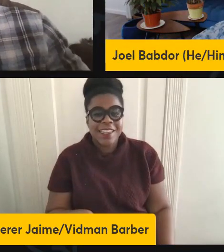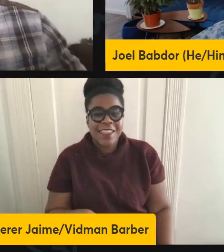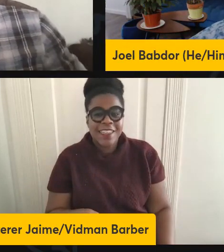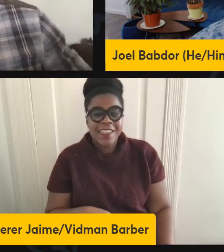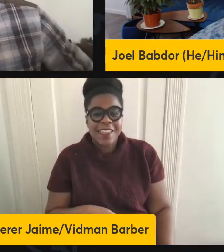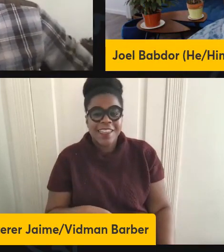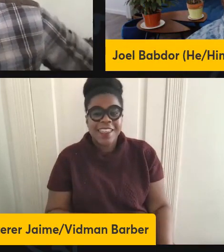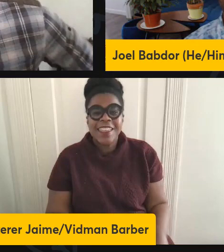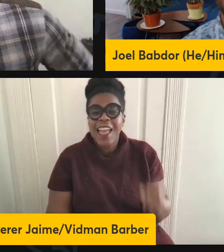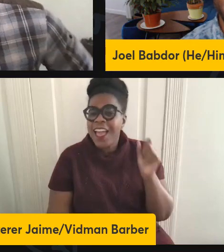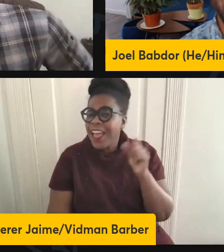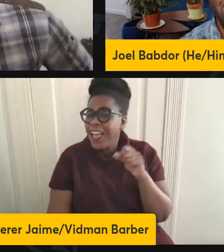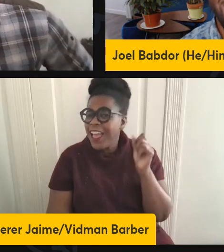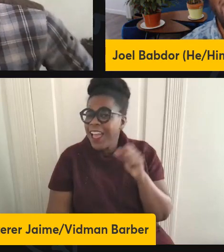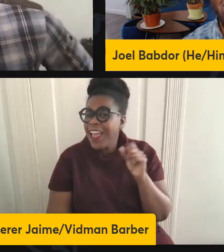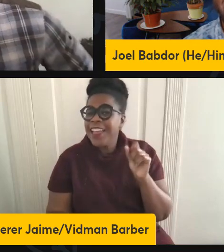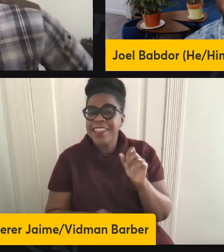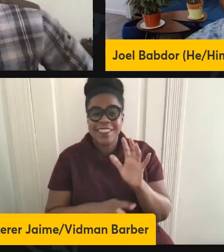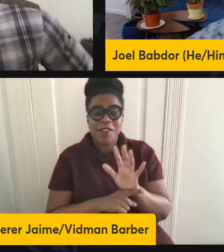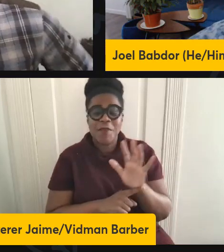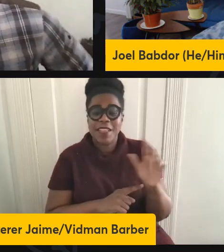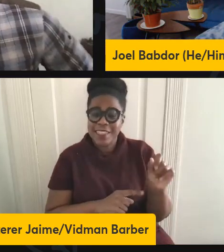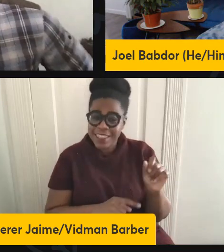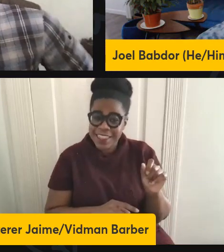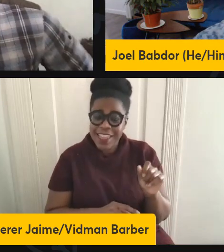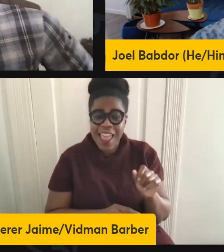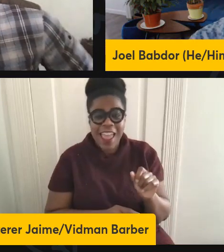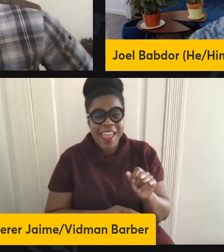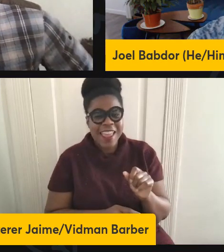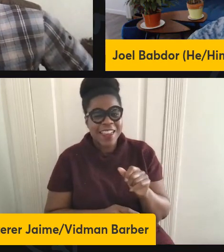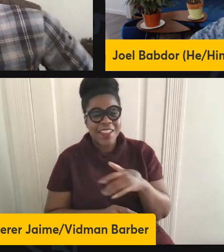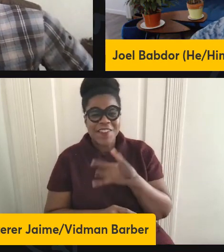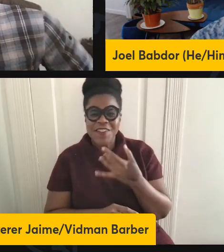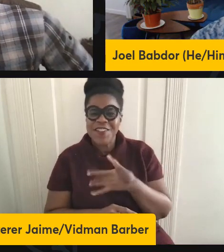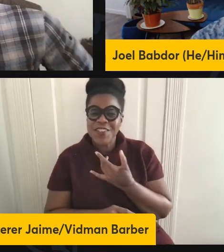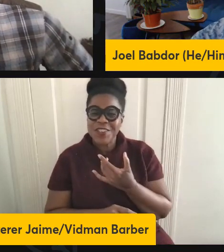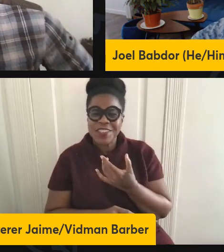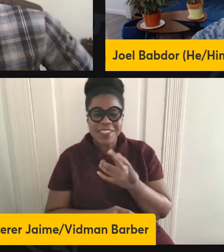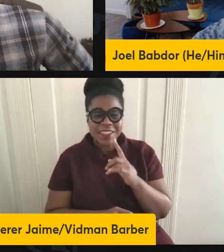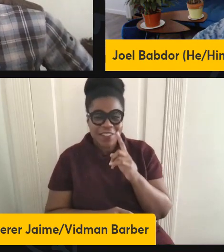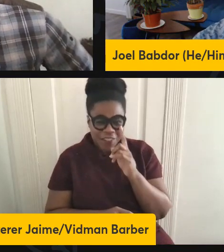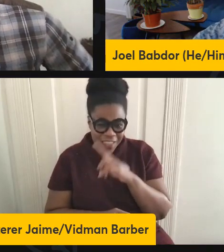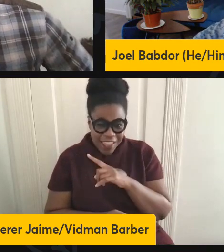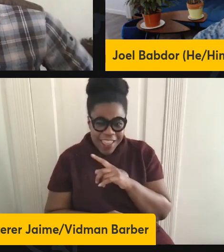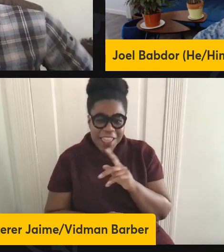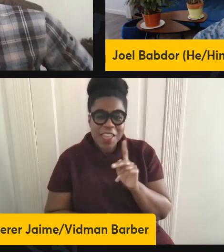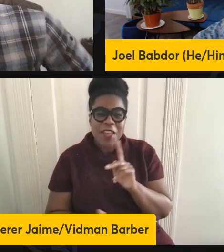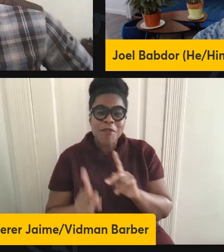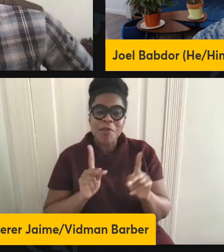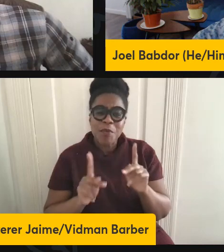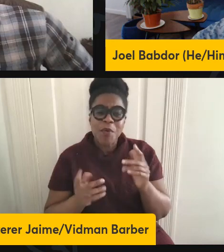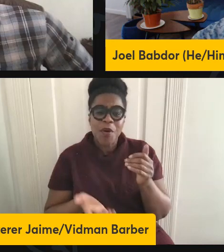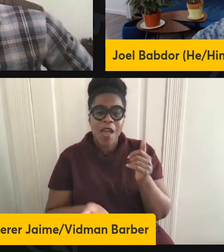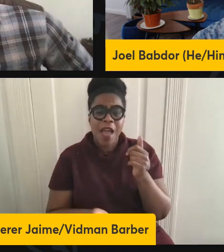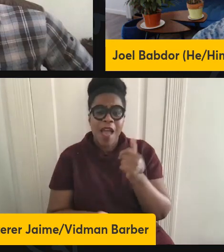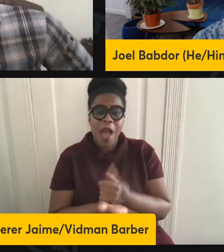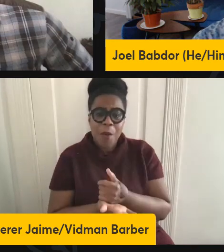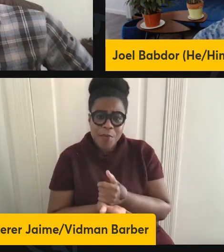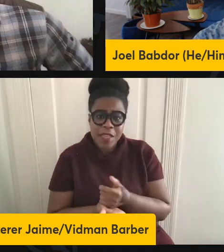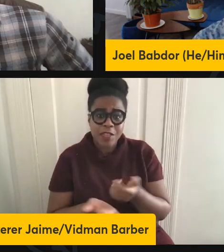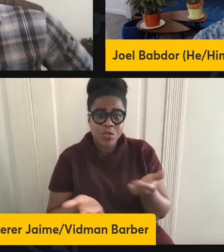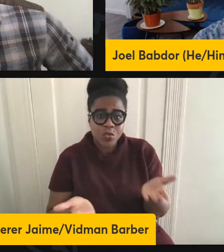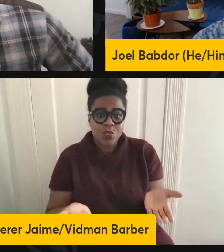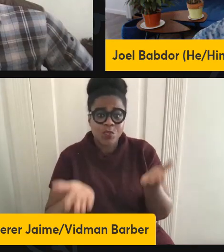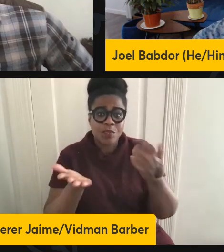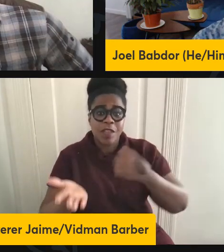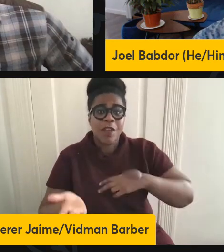is amazing and surreal how much people have been helping to uplift our voices on that platform.